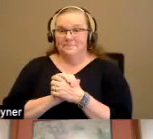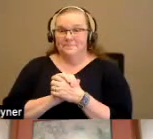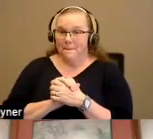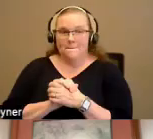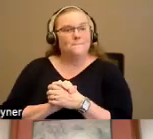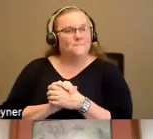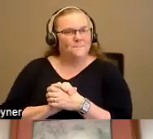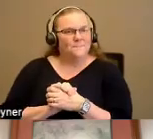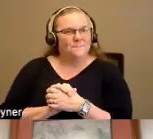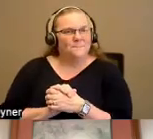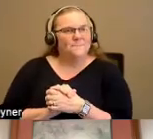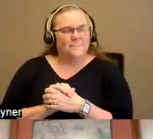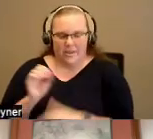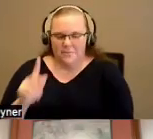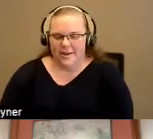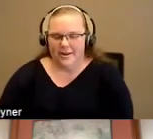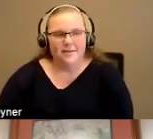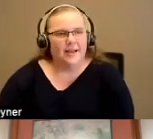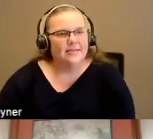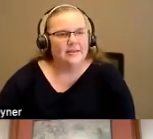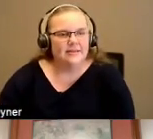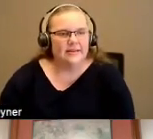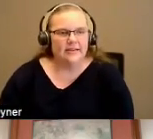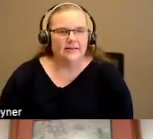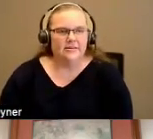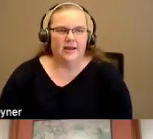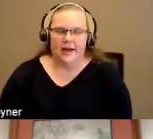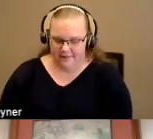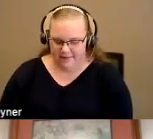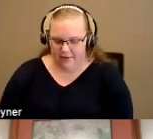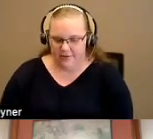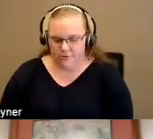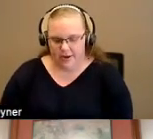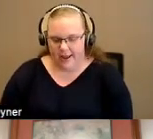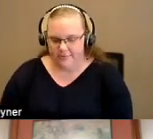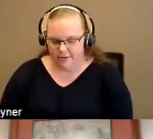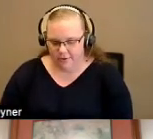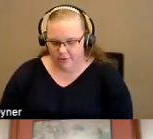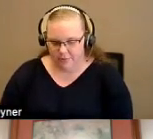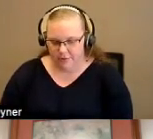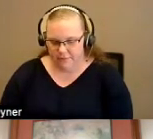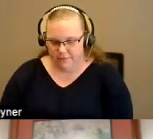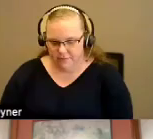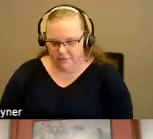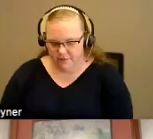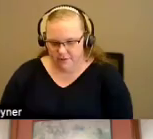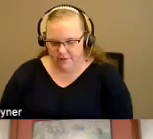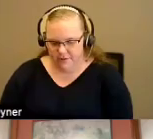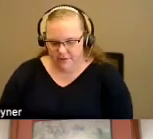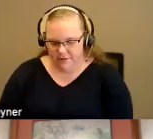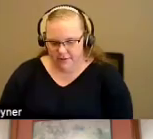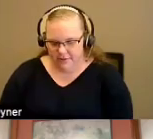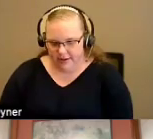pick up another one of the art that you gave Oh, us. wow. okay. And I found this one absolutely beautiful.